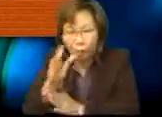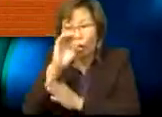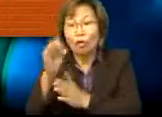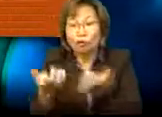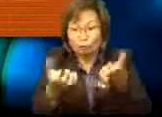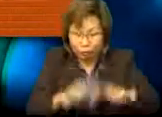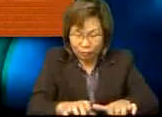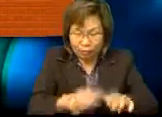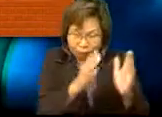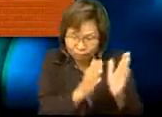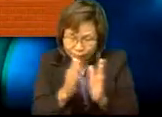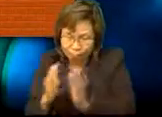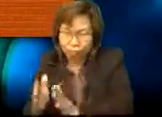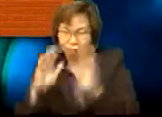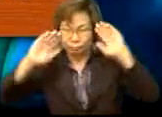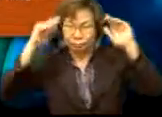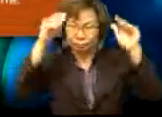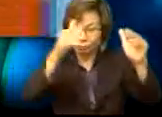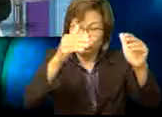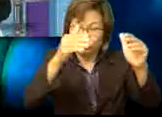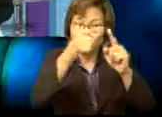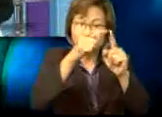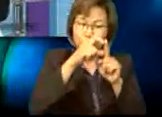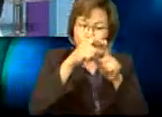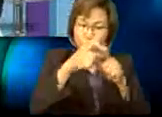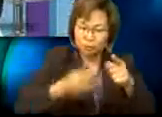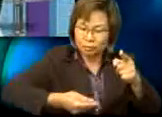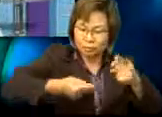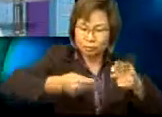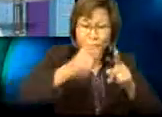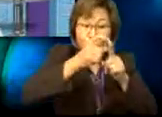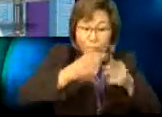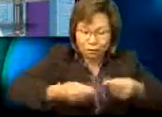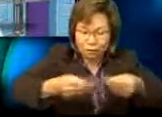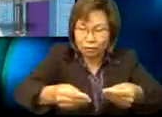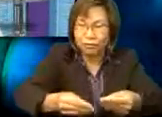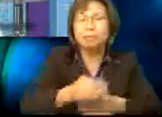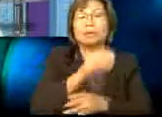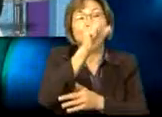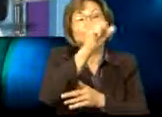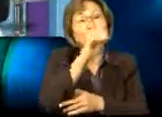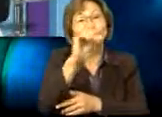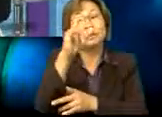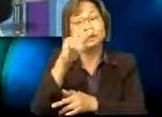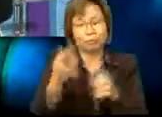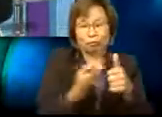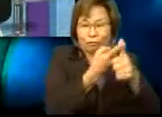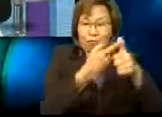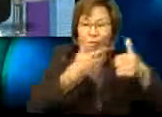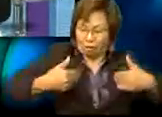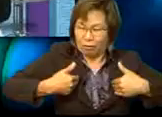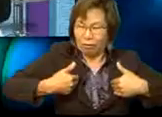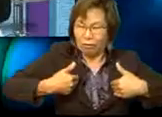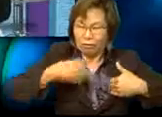Pay attention to the words given. So, Siti, first, you have to read carefully the